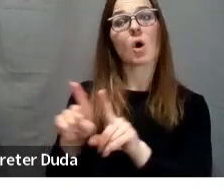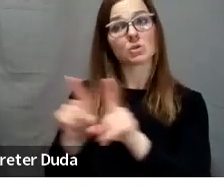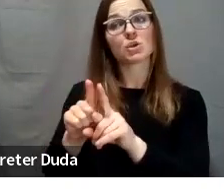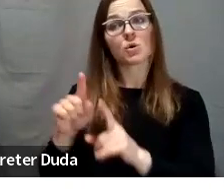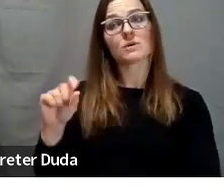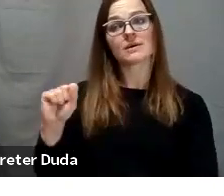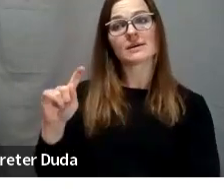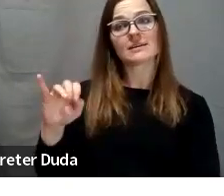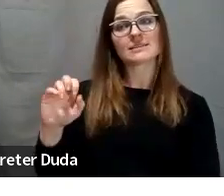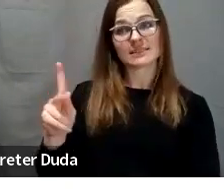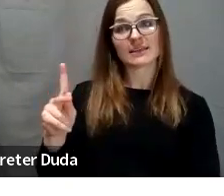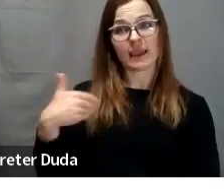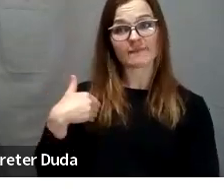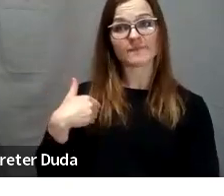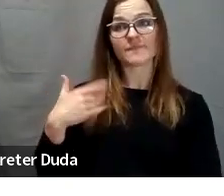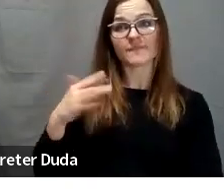into the actual holes.